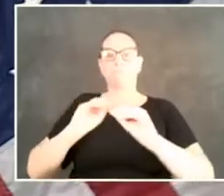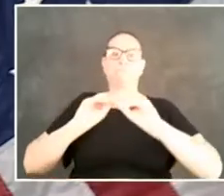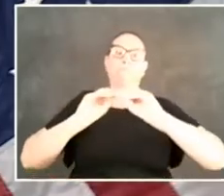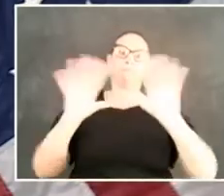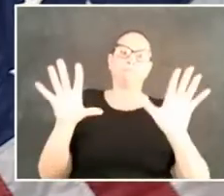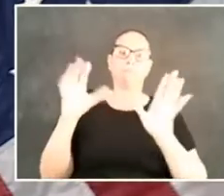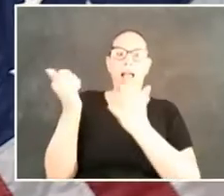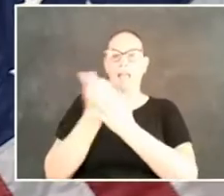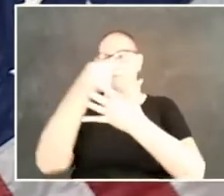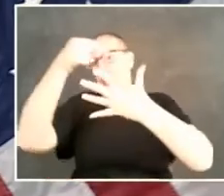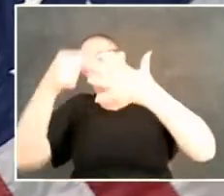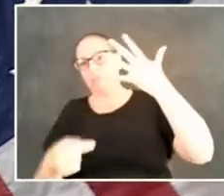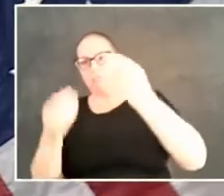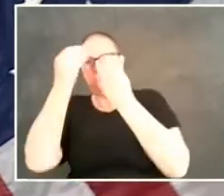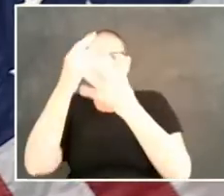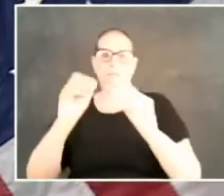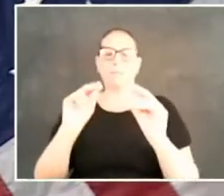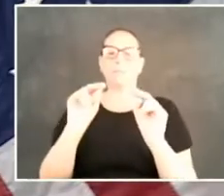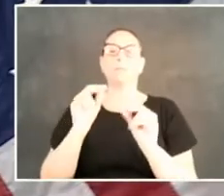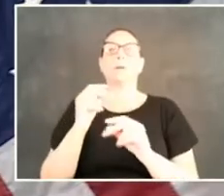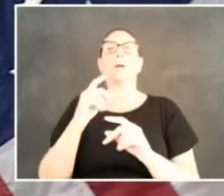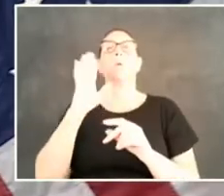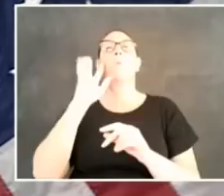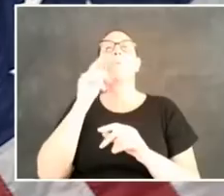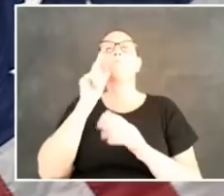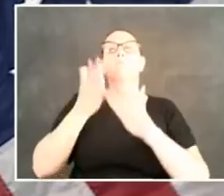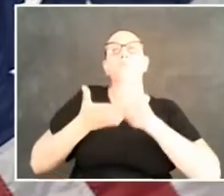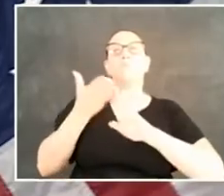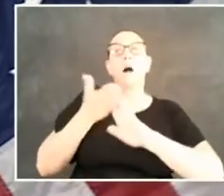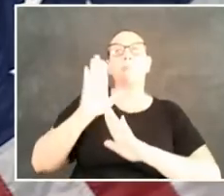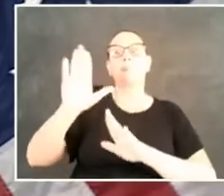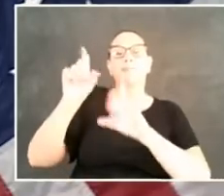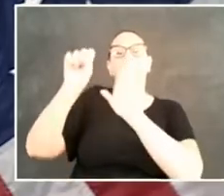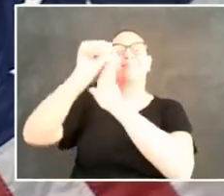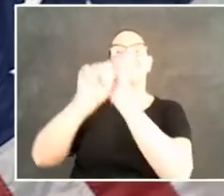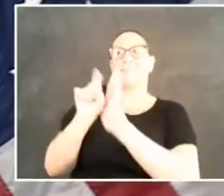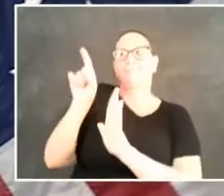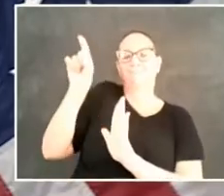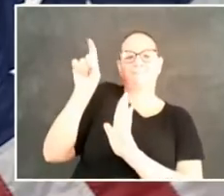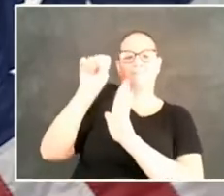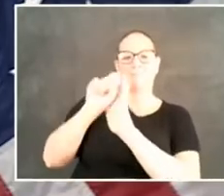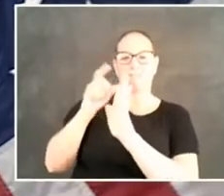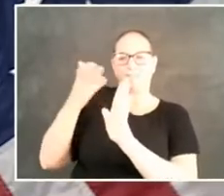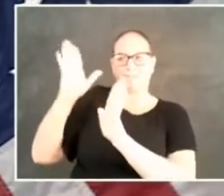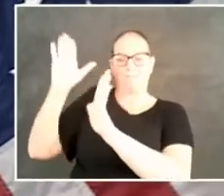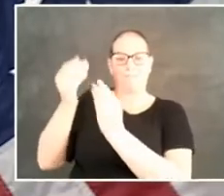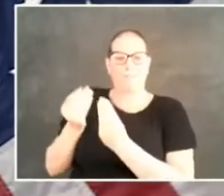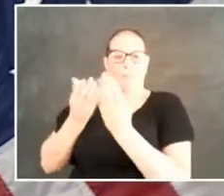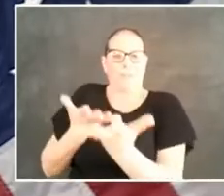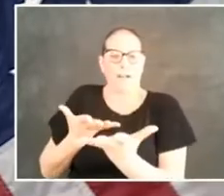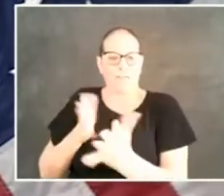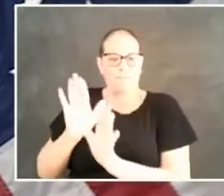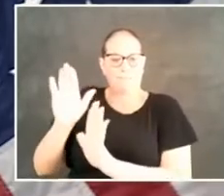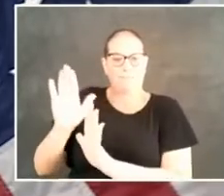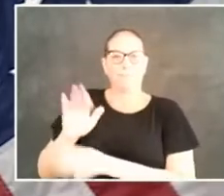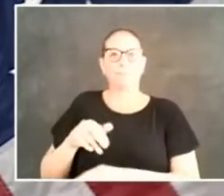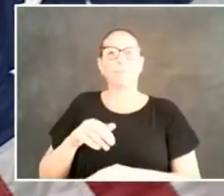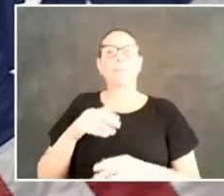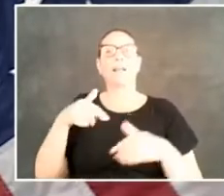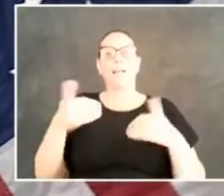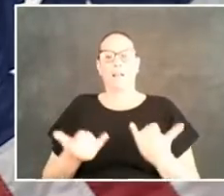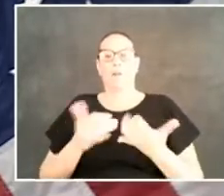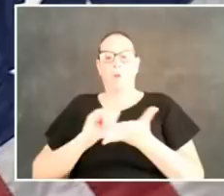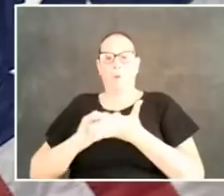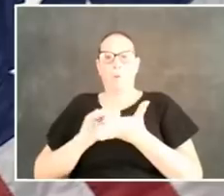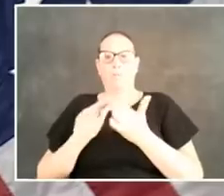doing that on a wider level. We've announced collaboration with the Centers for Disease Control. We'll be ensuring